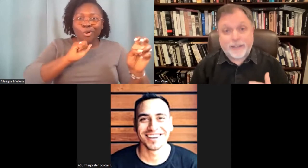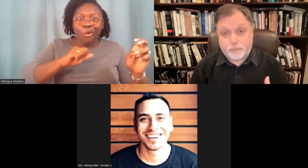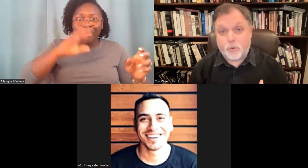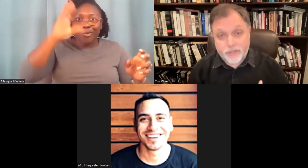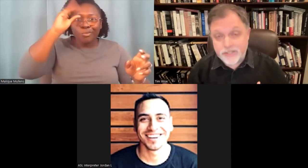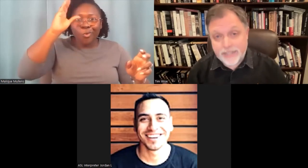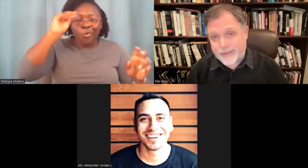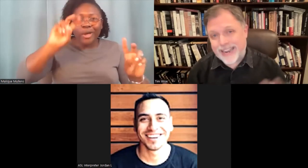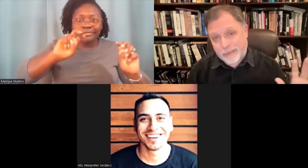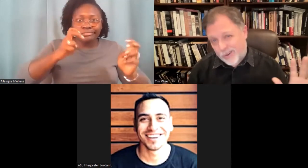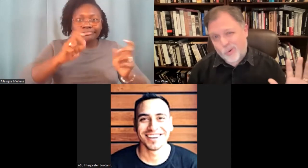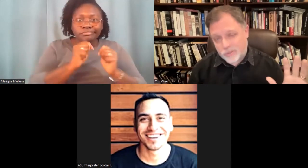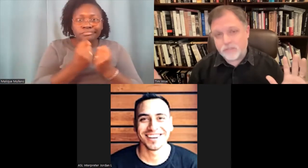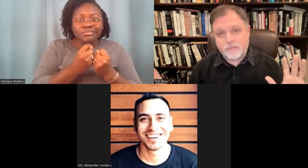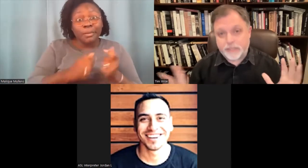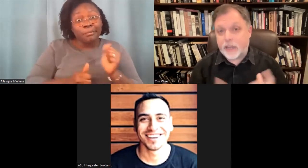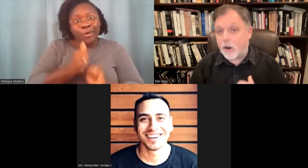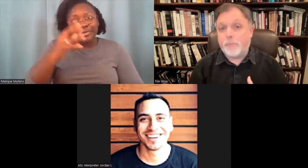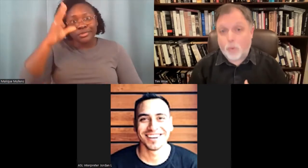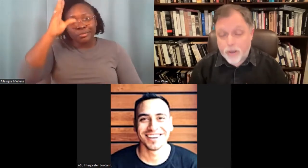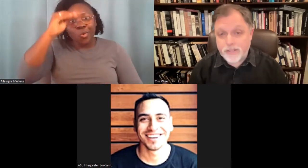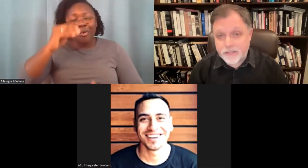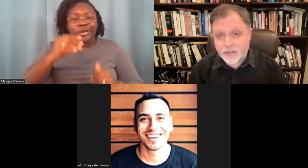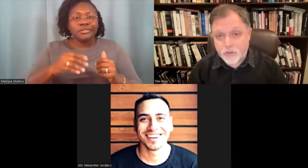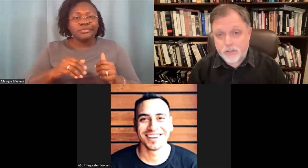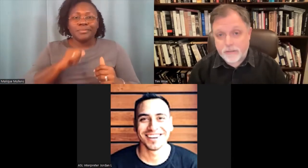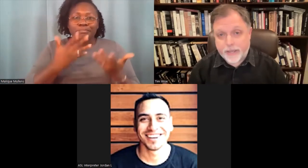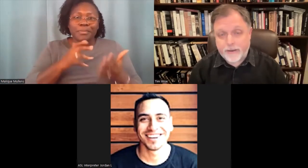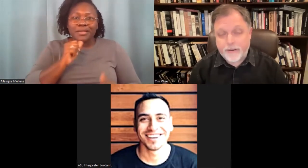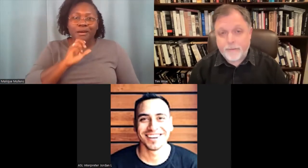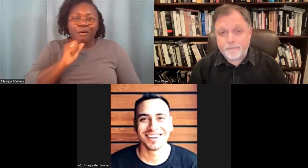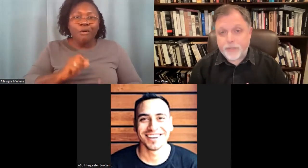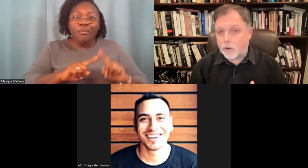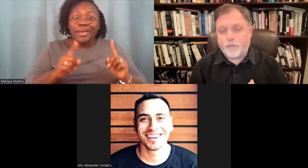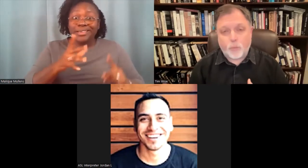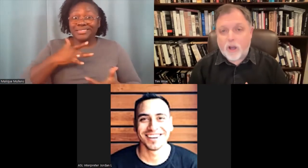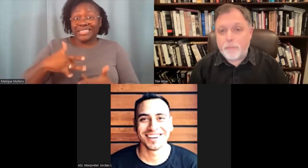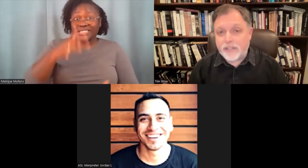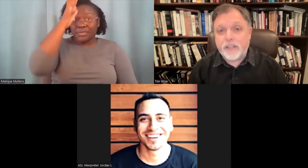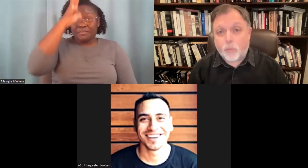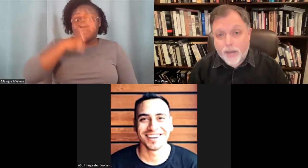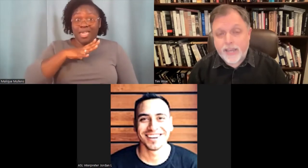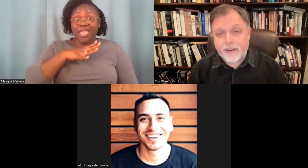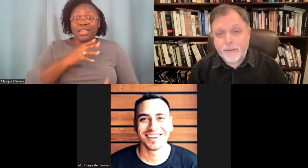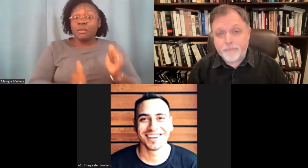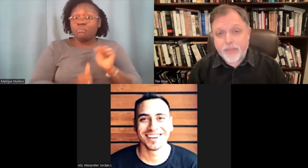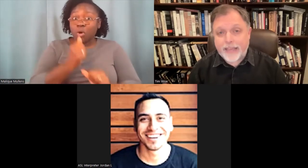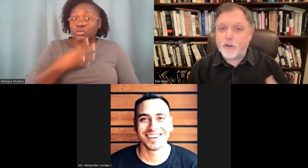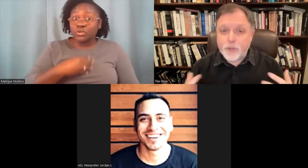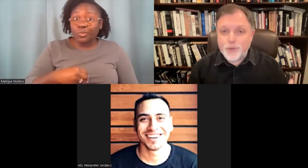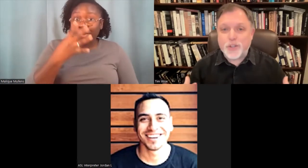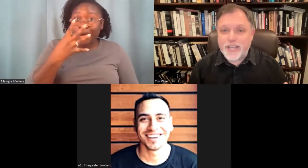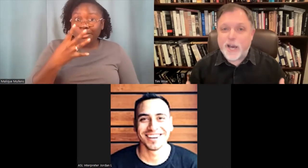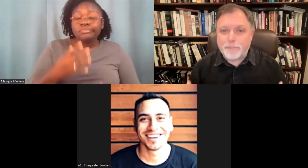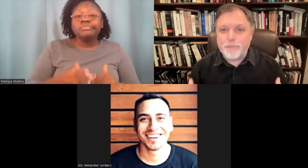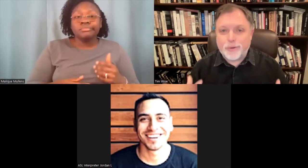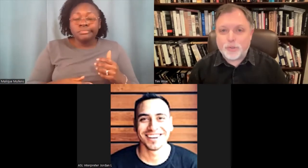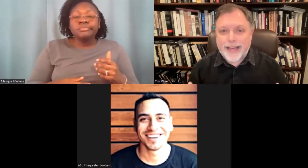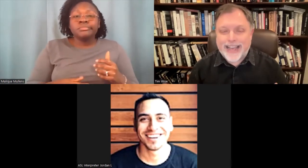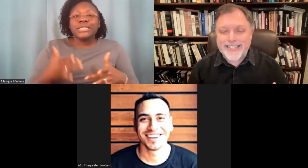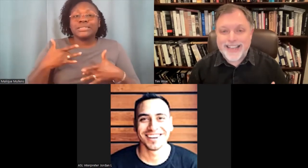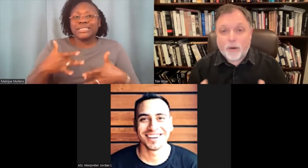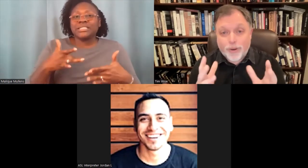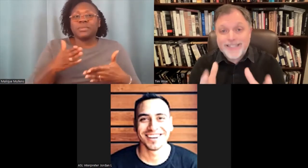in fact boys. They may not be old, but they are boys. They're usually men. They're overwhelmingly white, and they're usually upper